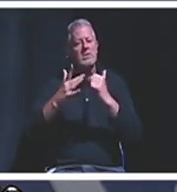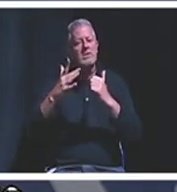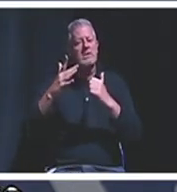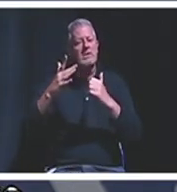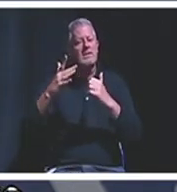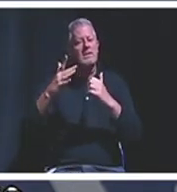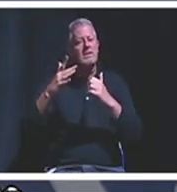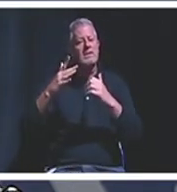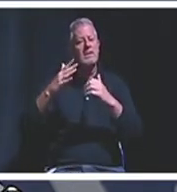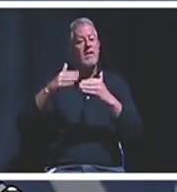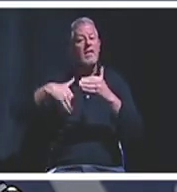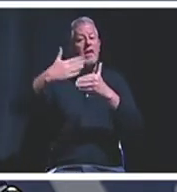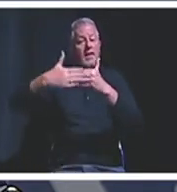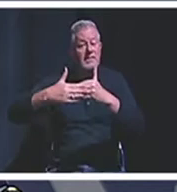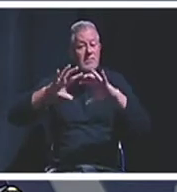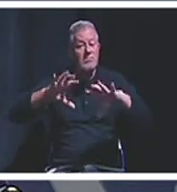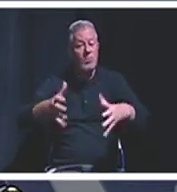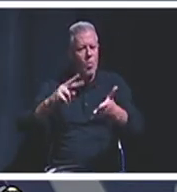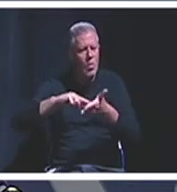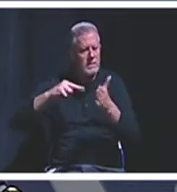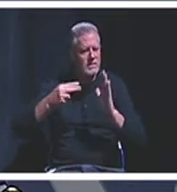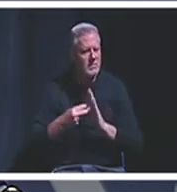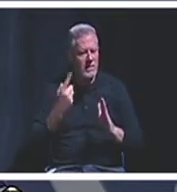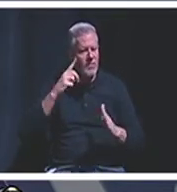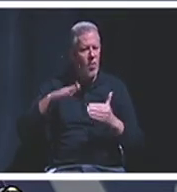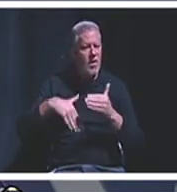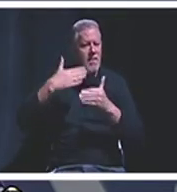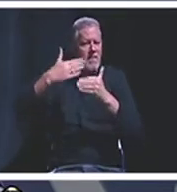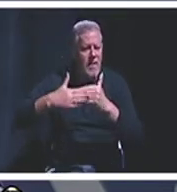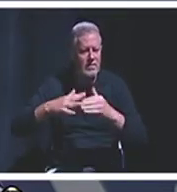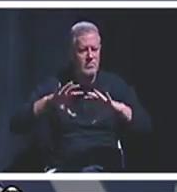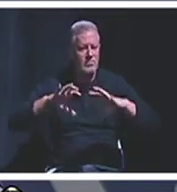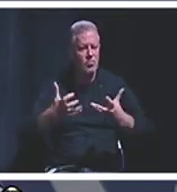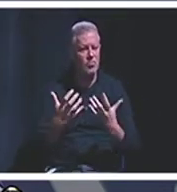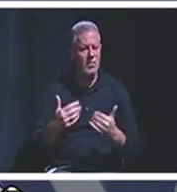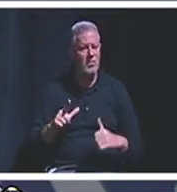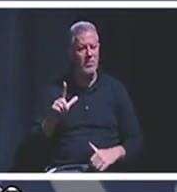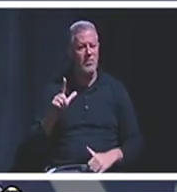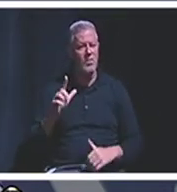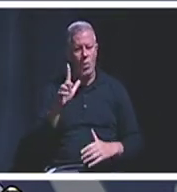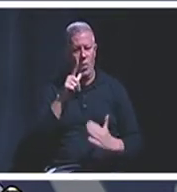after that mean for the next generation of law?